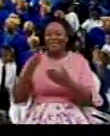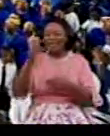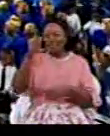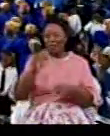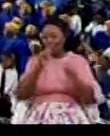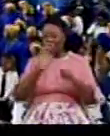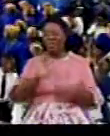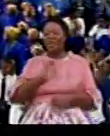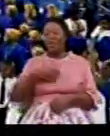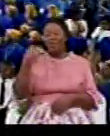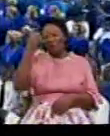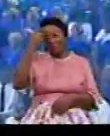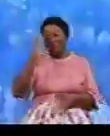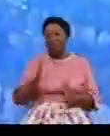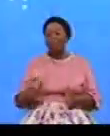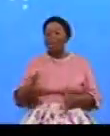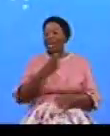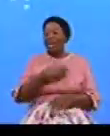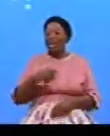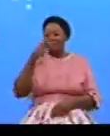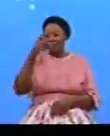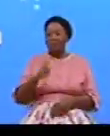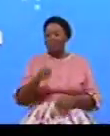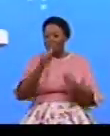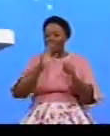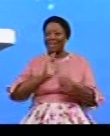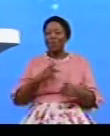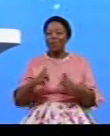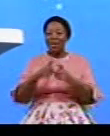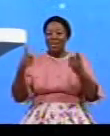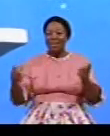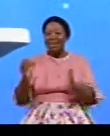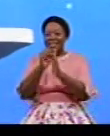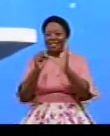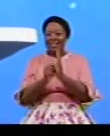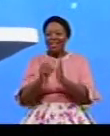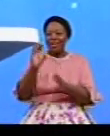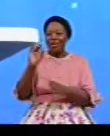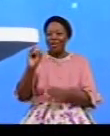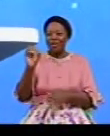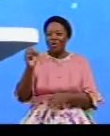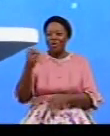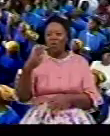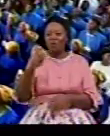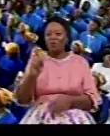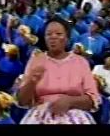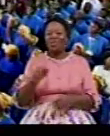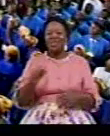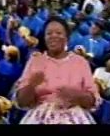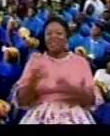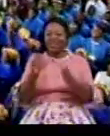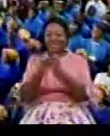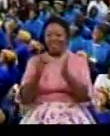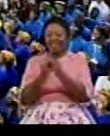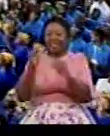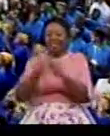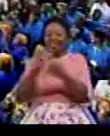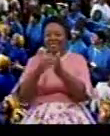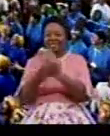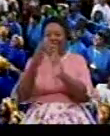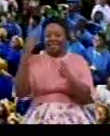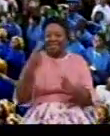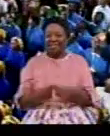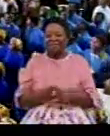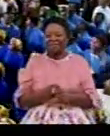yourself. And you God cannot say, I'll pull myself up by the straps in Jesus of my name. Shoe. You can't